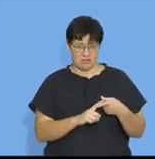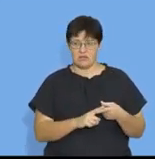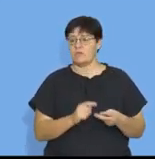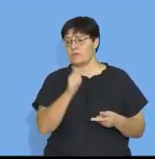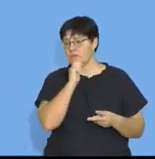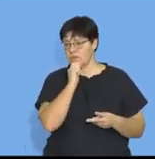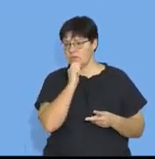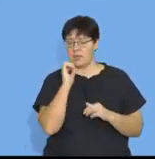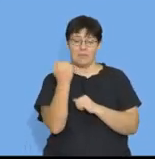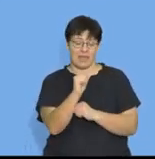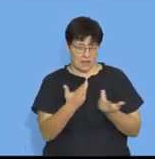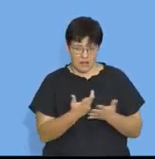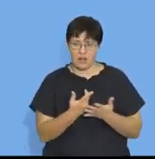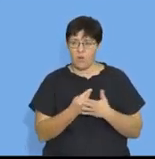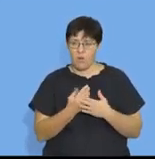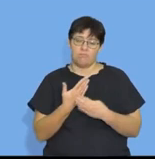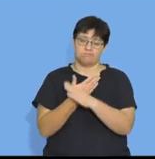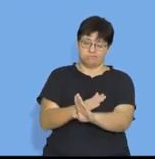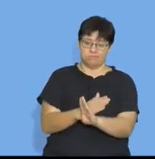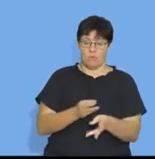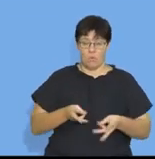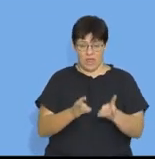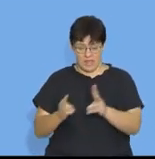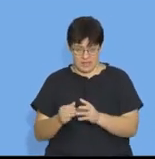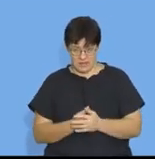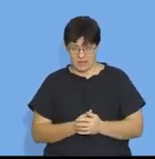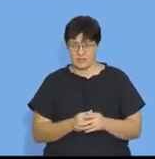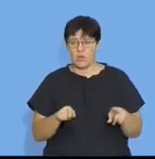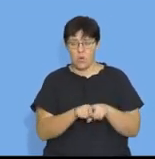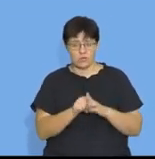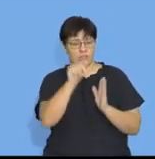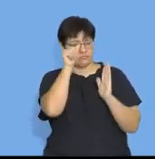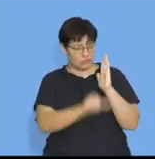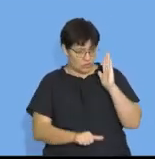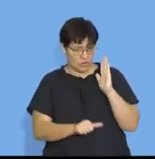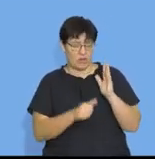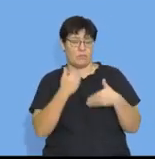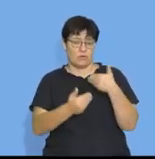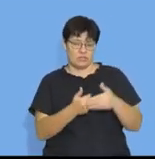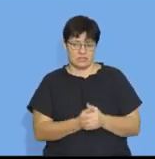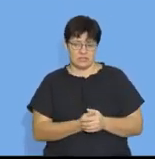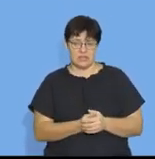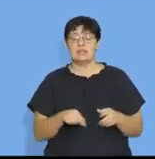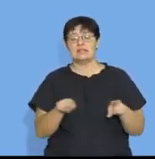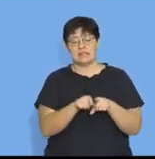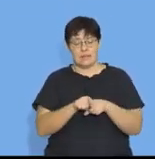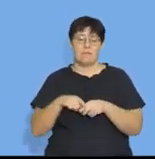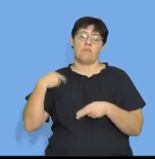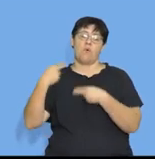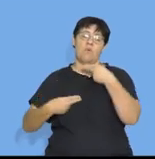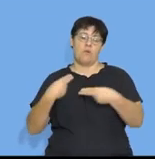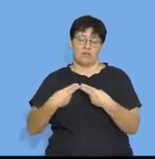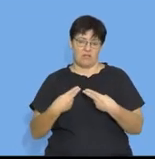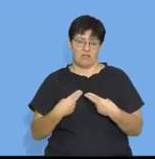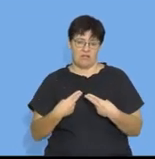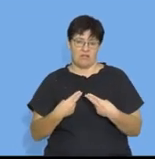We can use mechanical or barrier methods. There are also surgical procedures as well as a